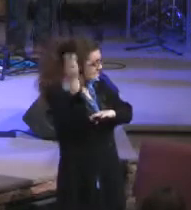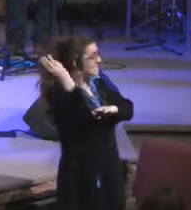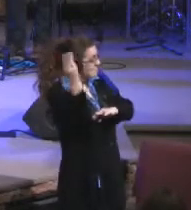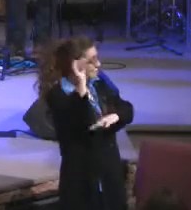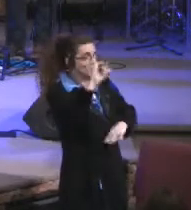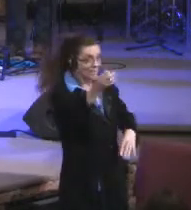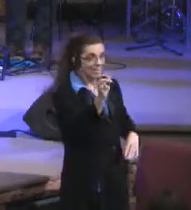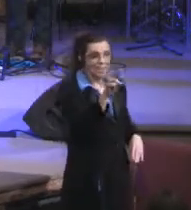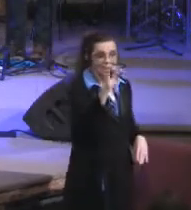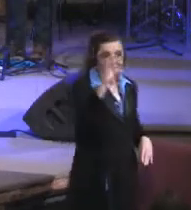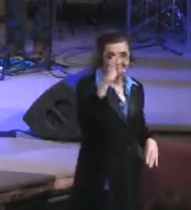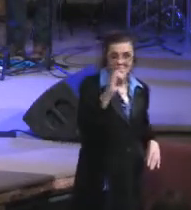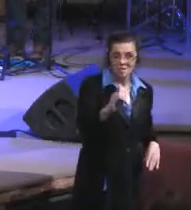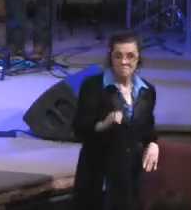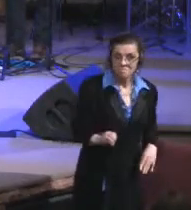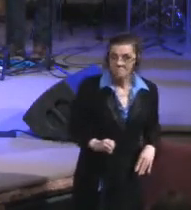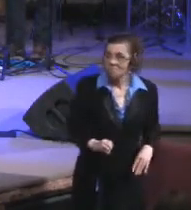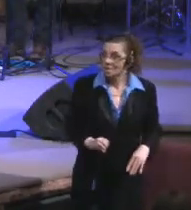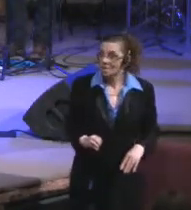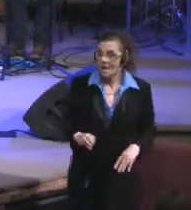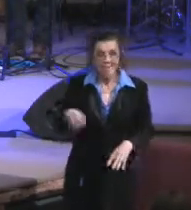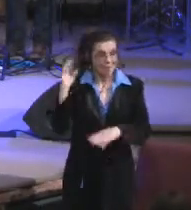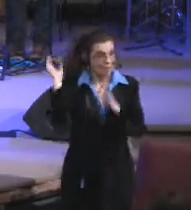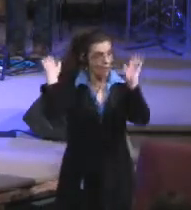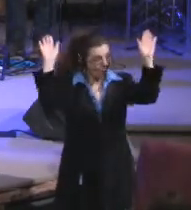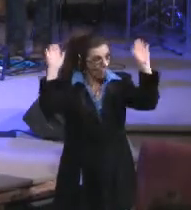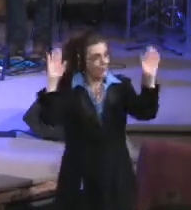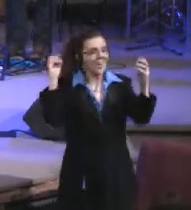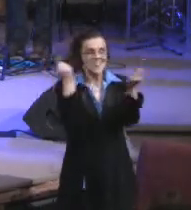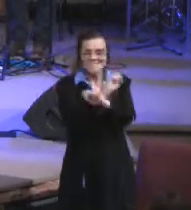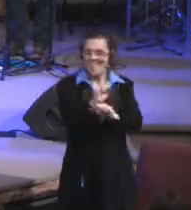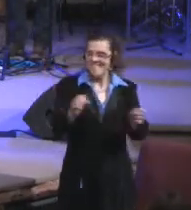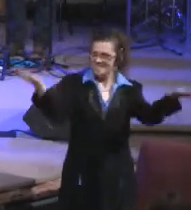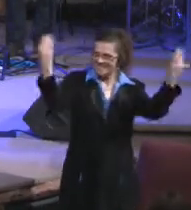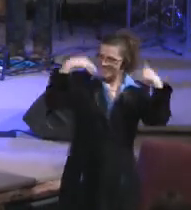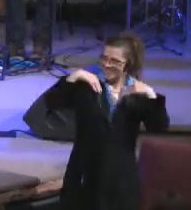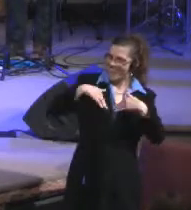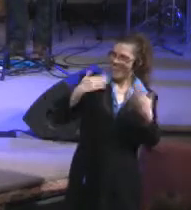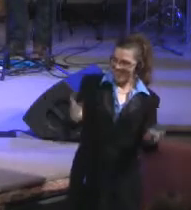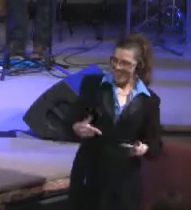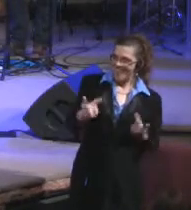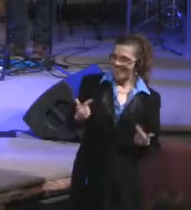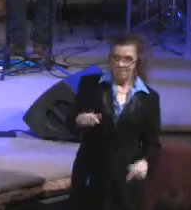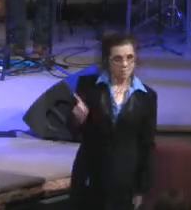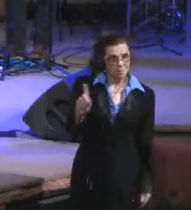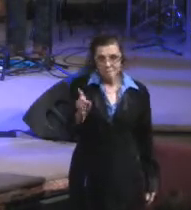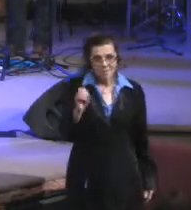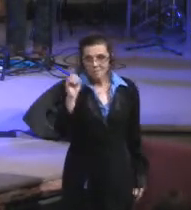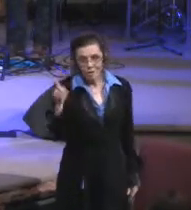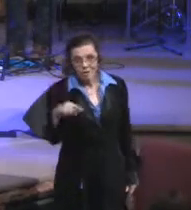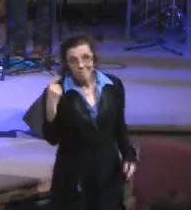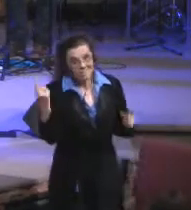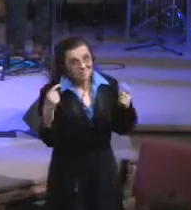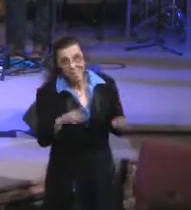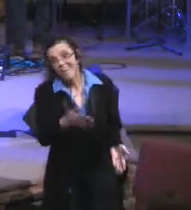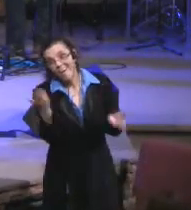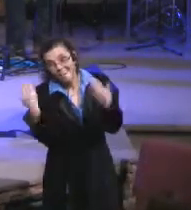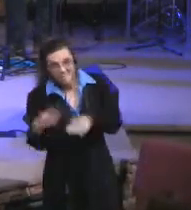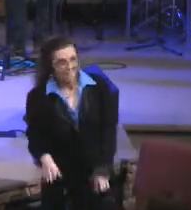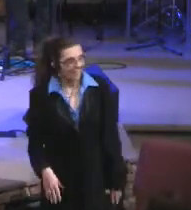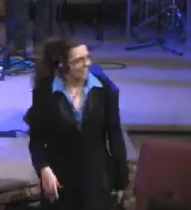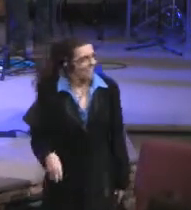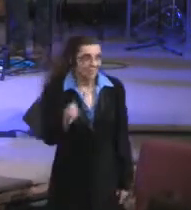when you and I had the great victory and salvation coming into our life, don't think it's okay to sin after that. Don't